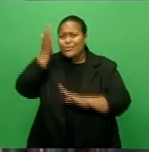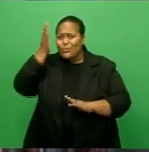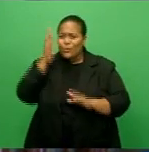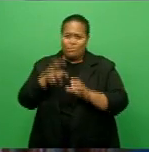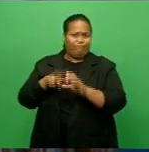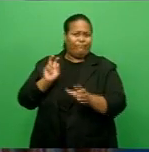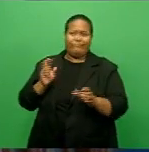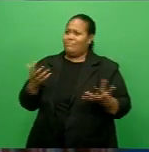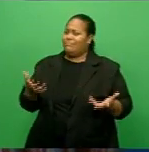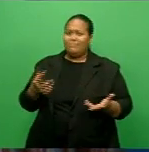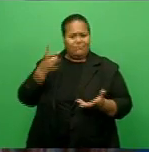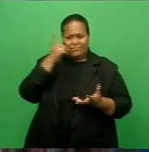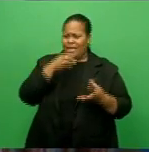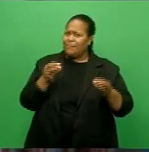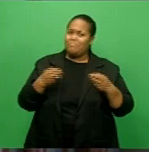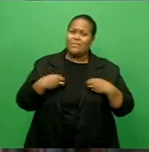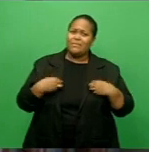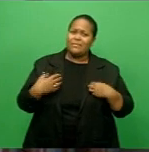her business.